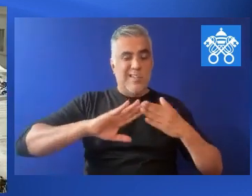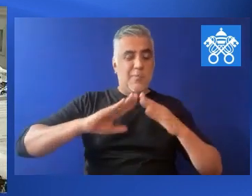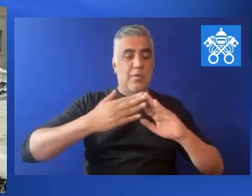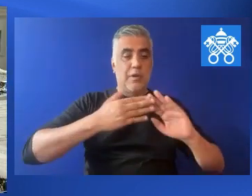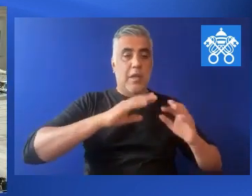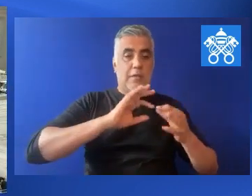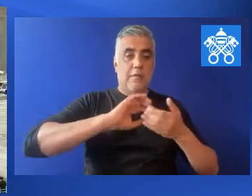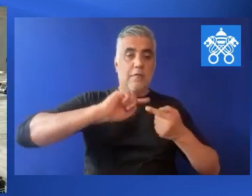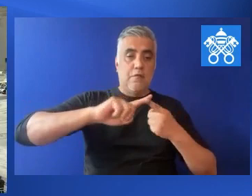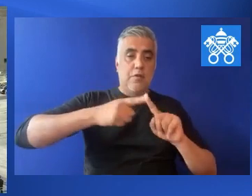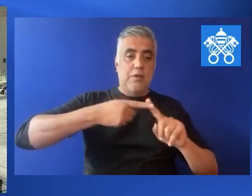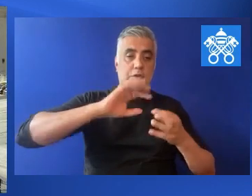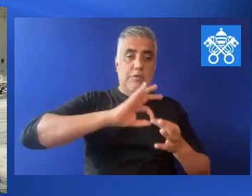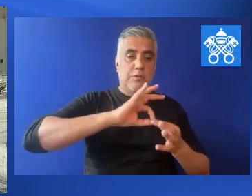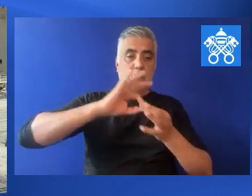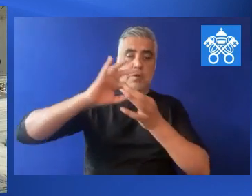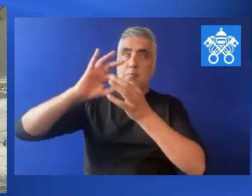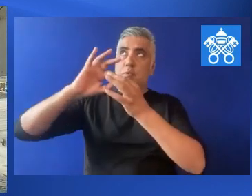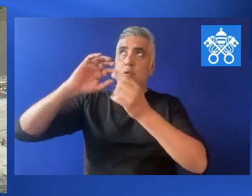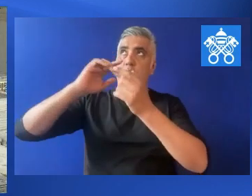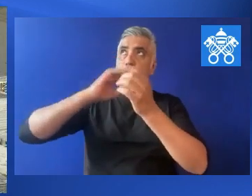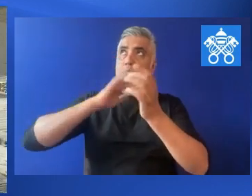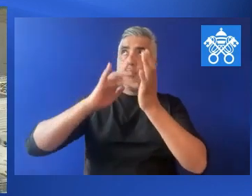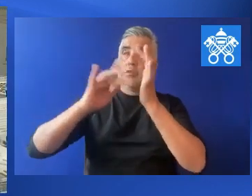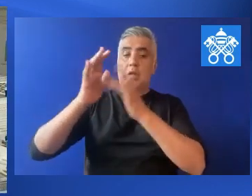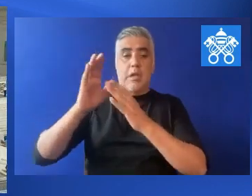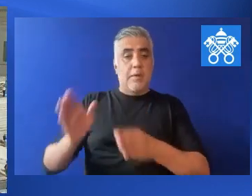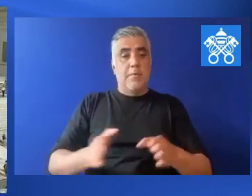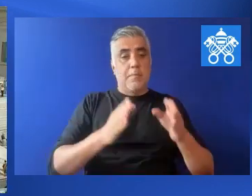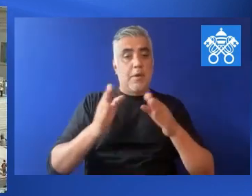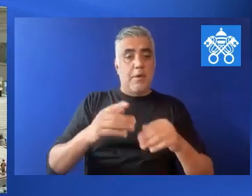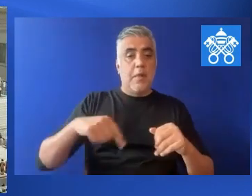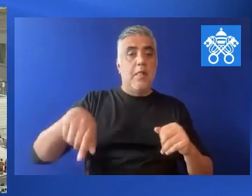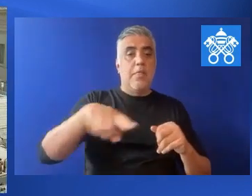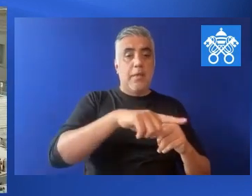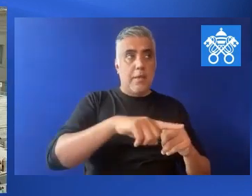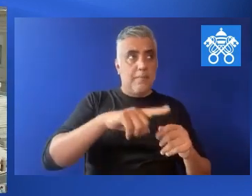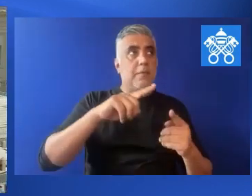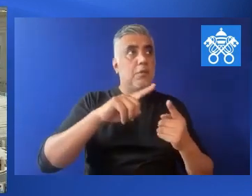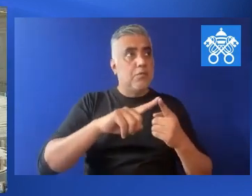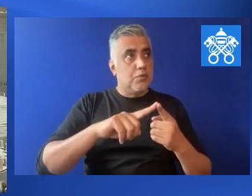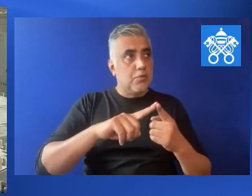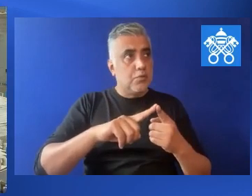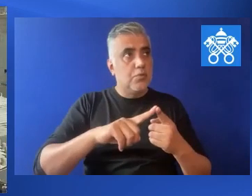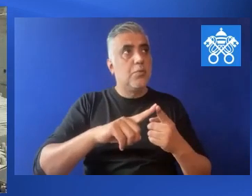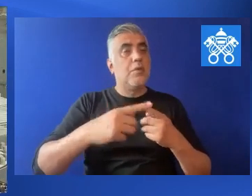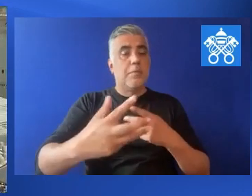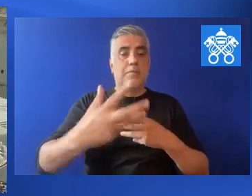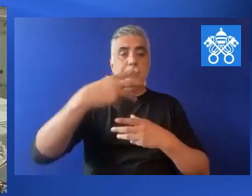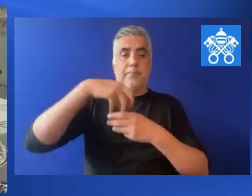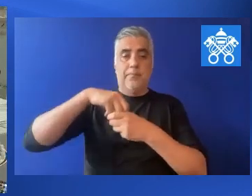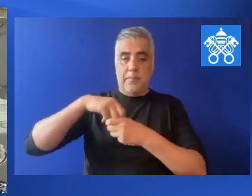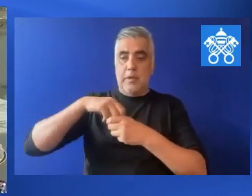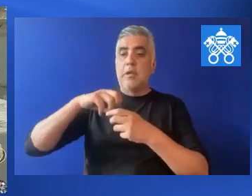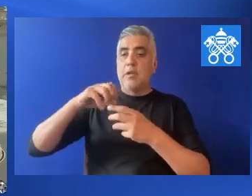to introduce young people to the beauty of friendship with Jesus and prepare them to be a leaven of